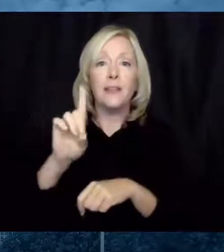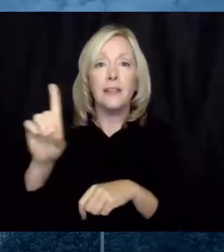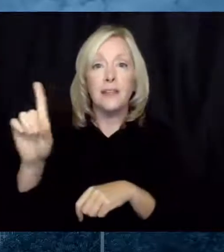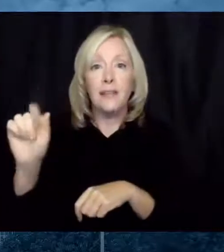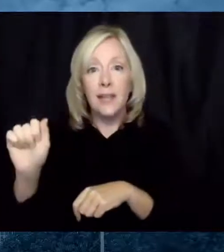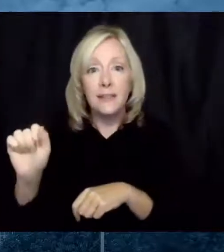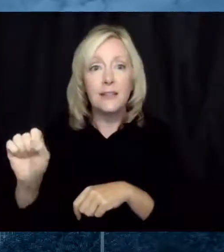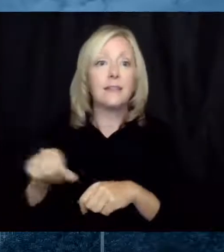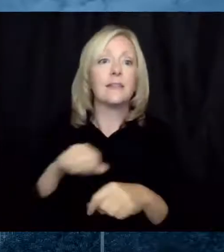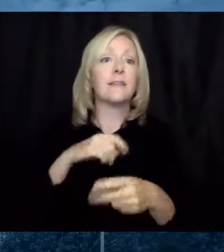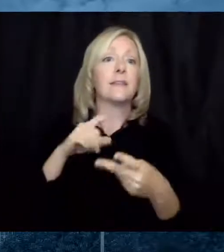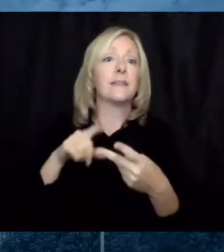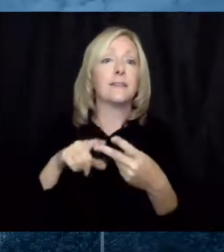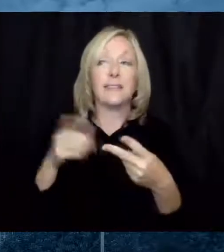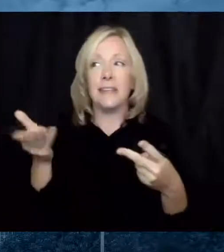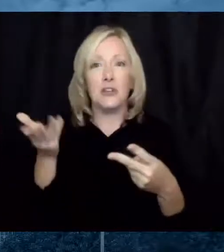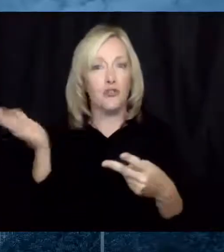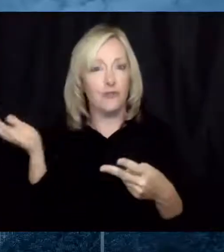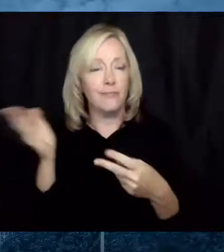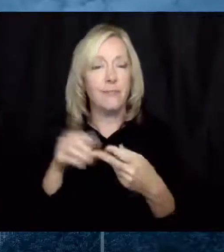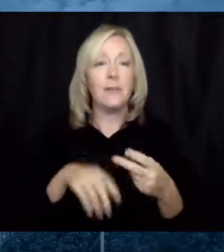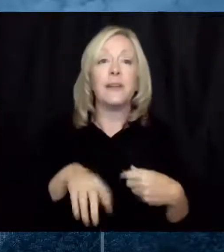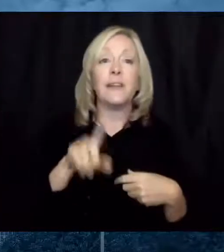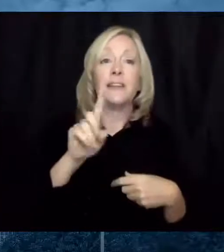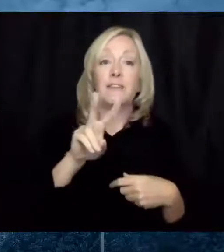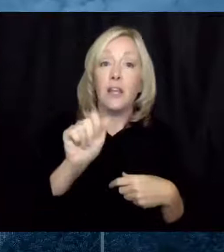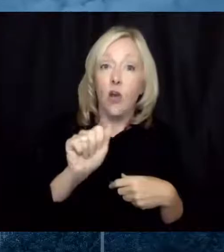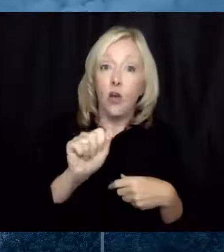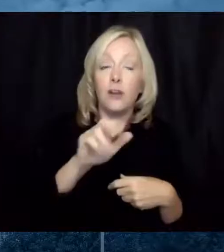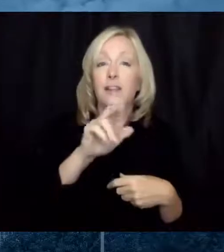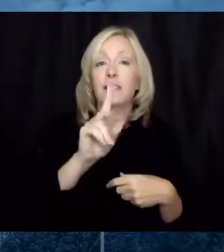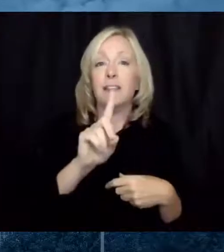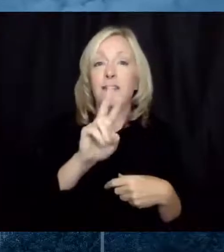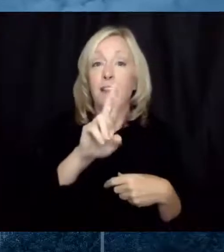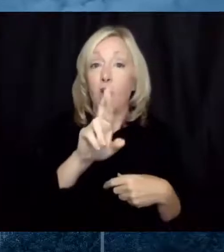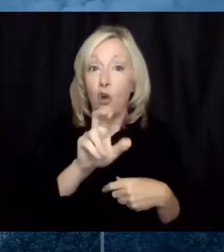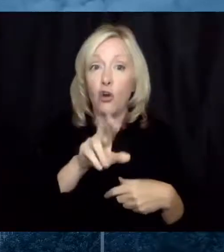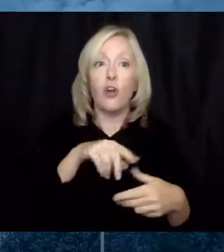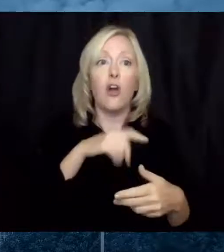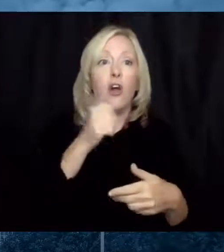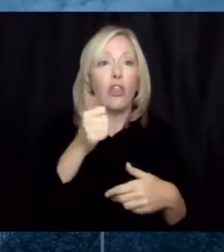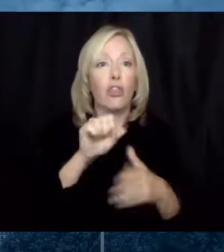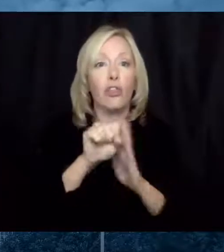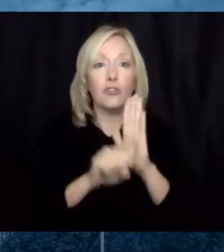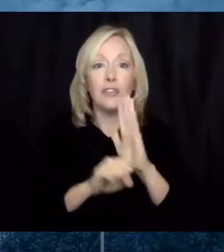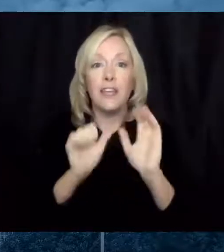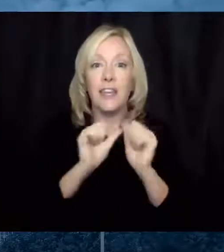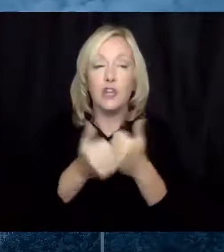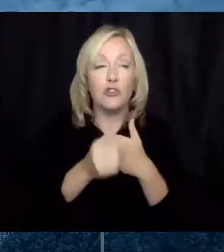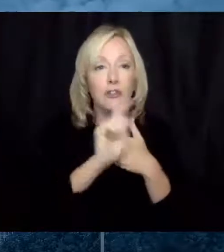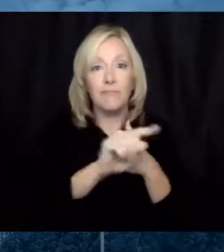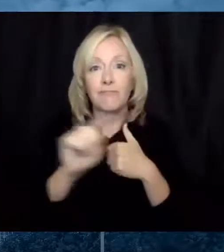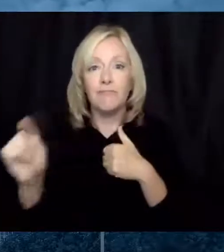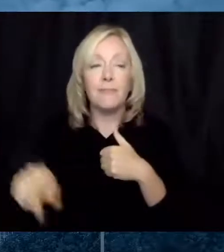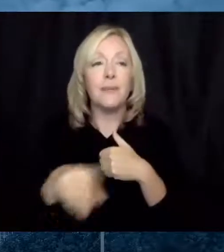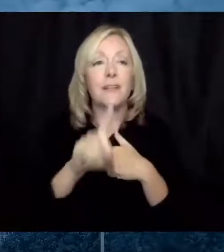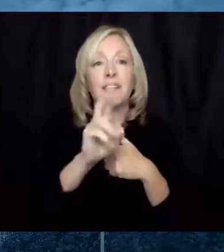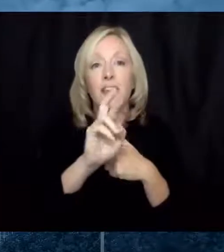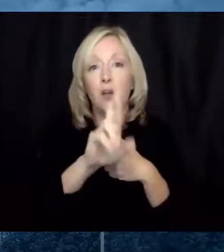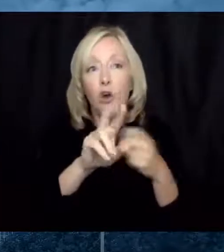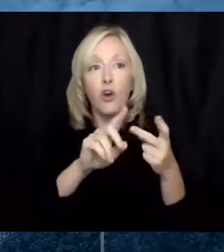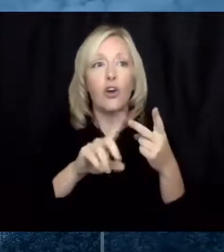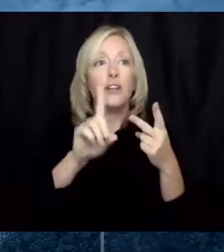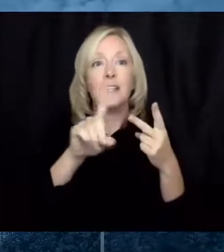Marissa here, DVR, Andrea, and all our other state agencies to go forth and continue